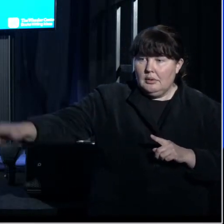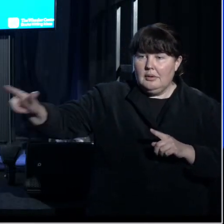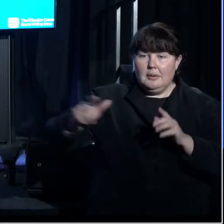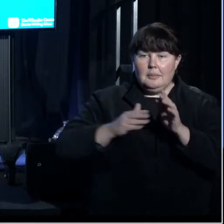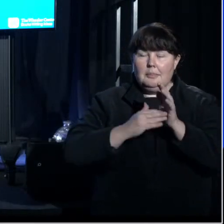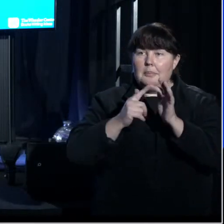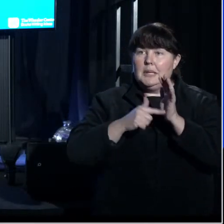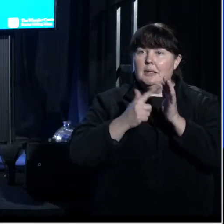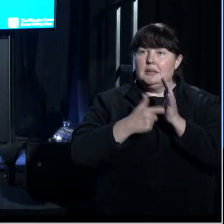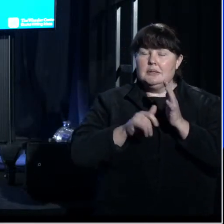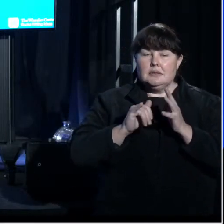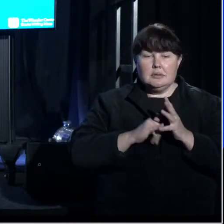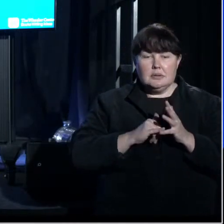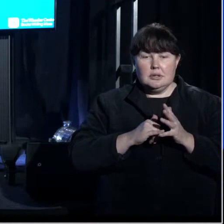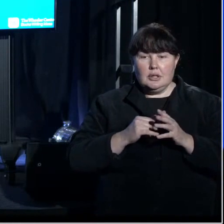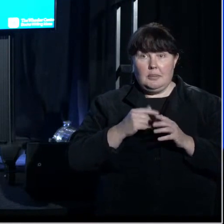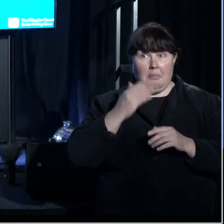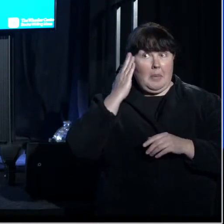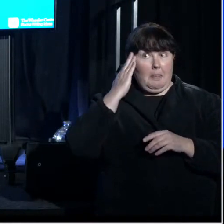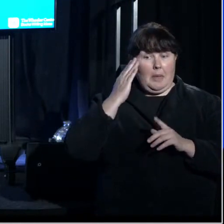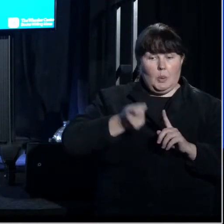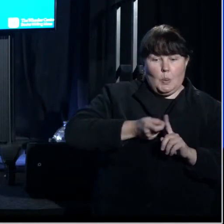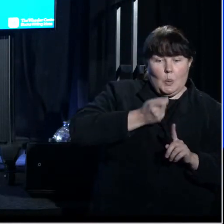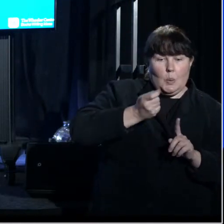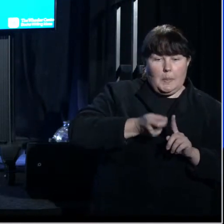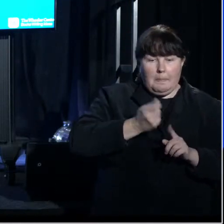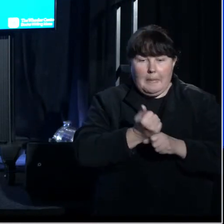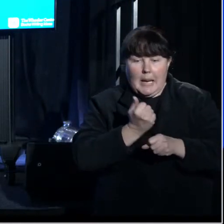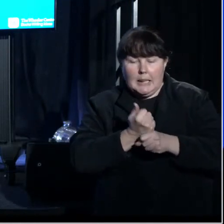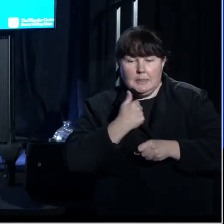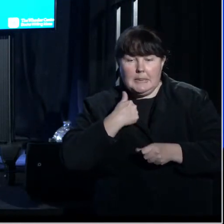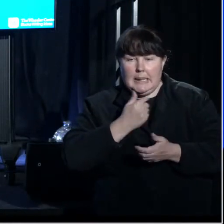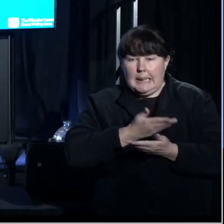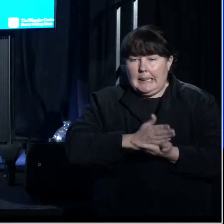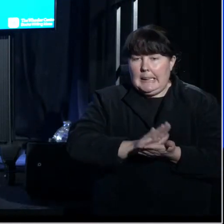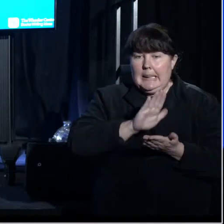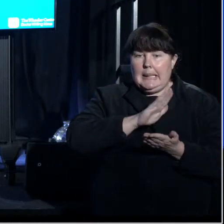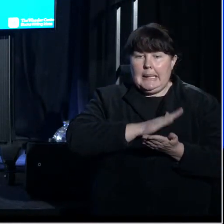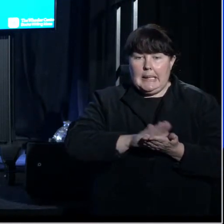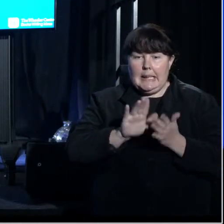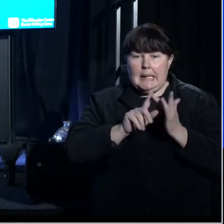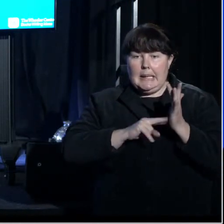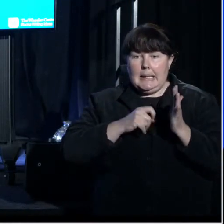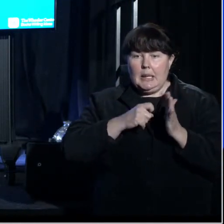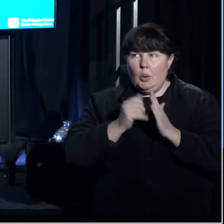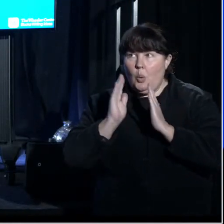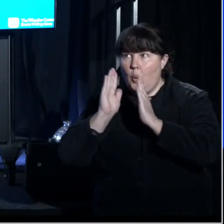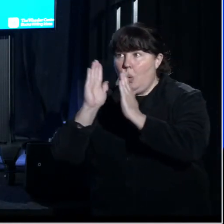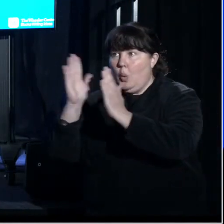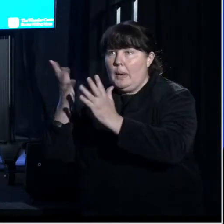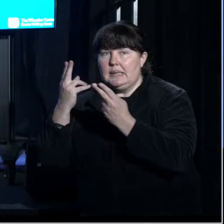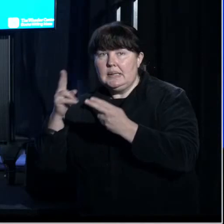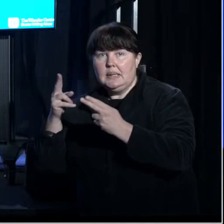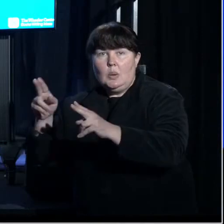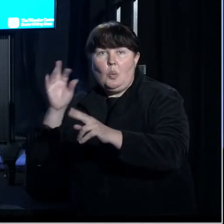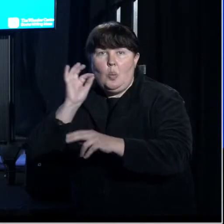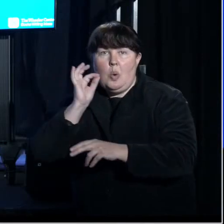me a clean life of ink and cloistered hallways where dead white males ghost through all